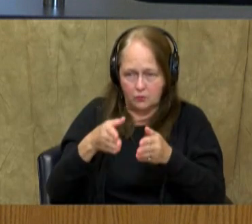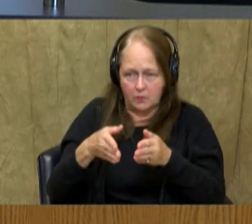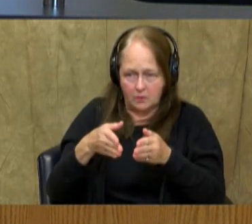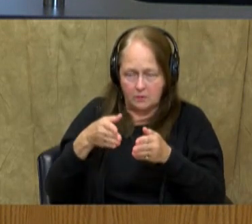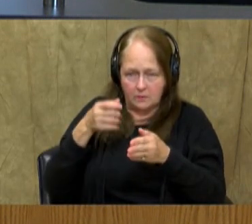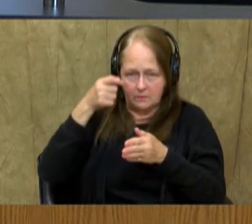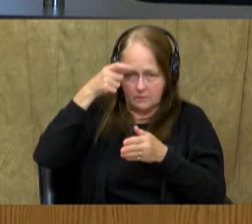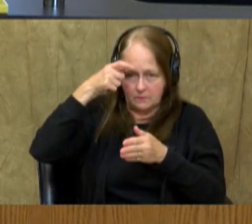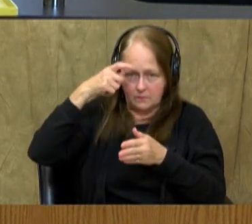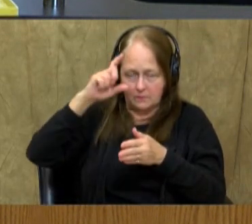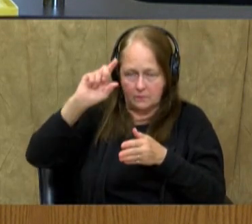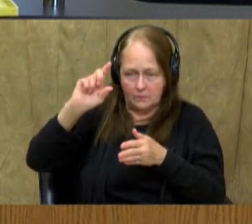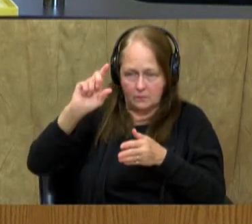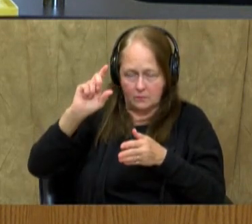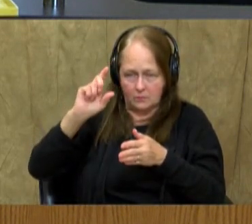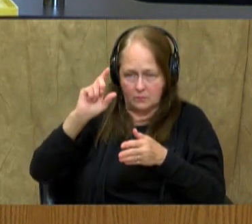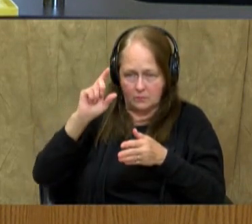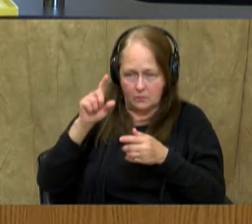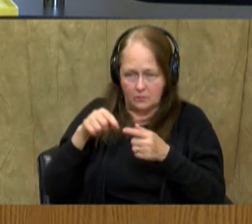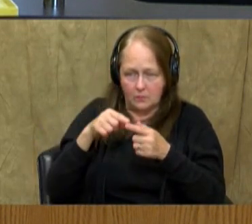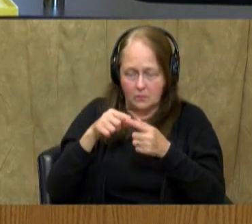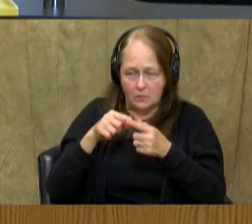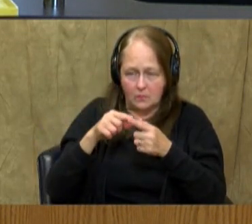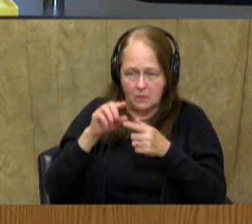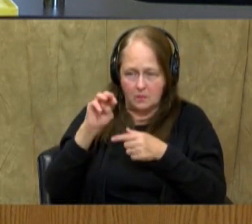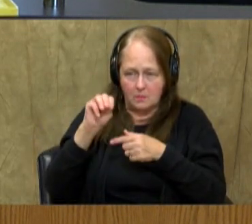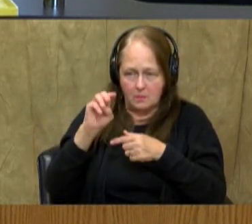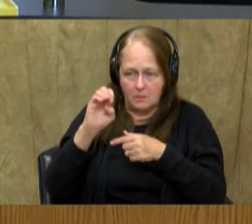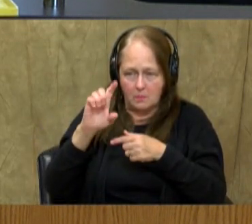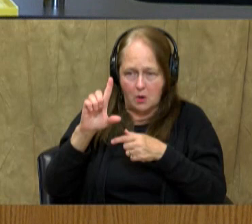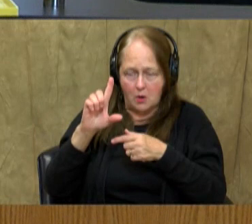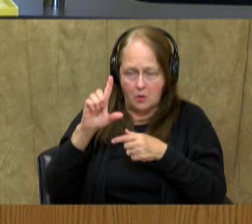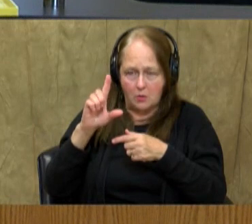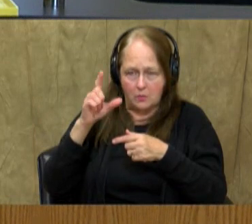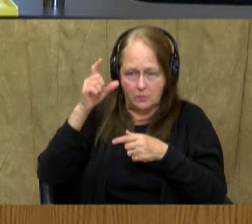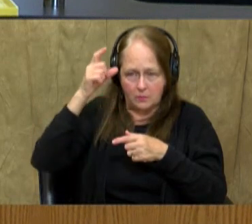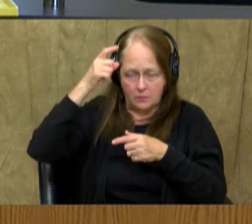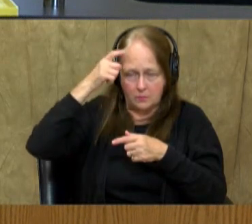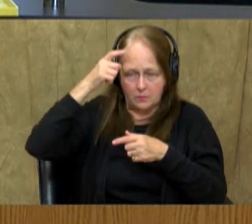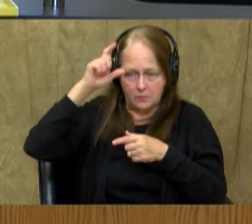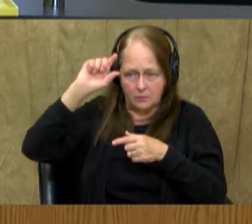sun, and we're going to move this model around the sun.